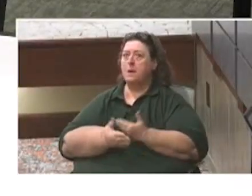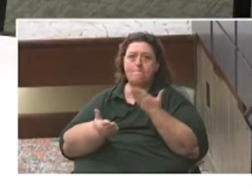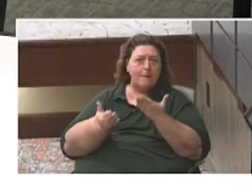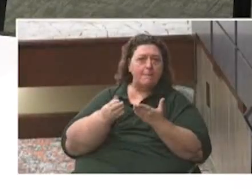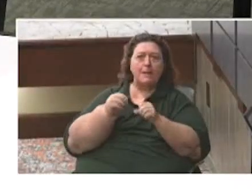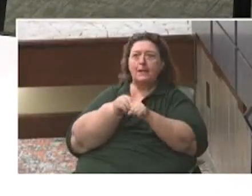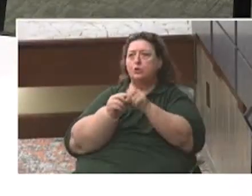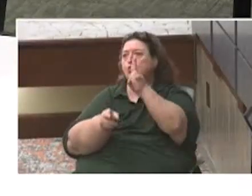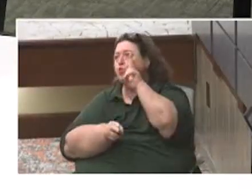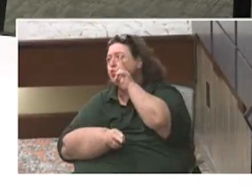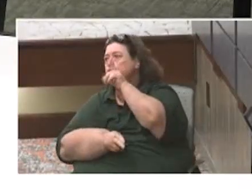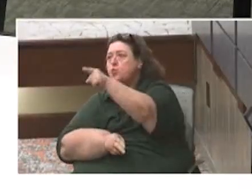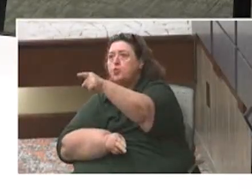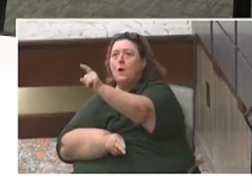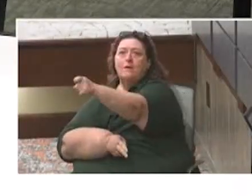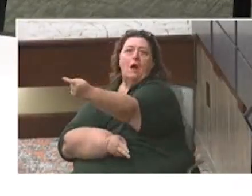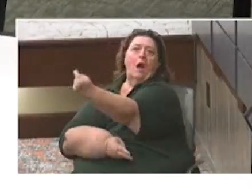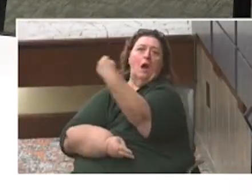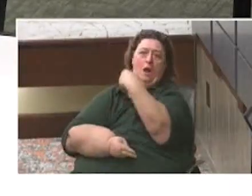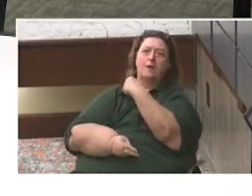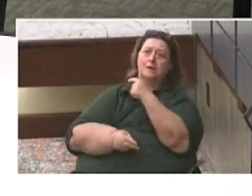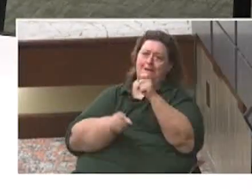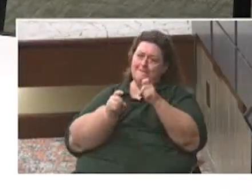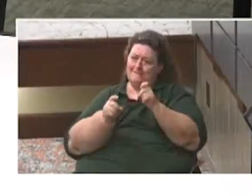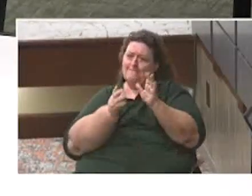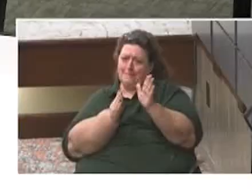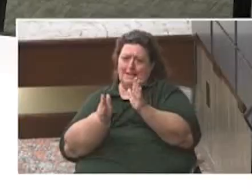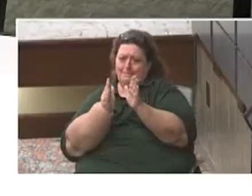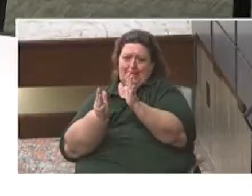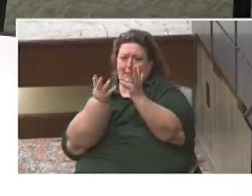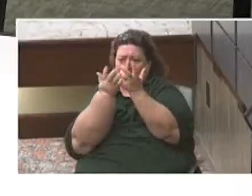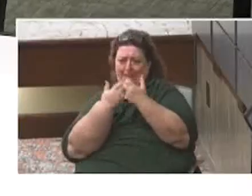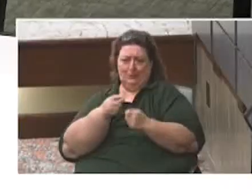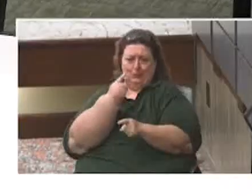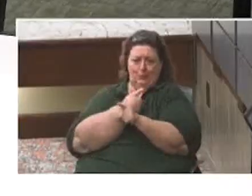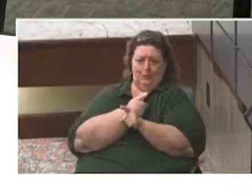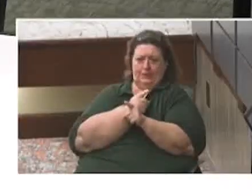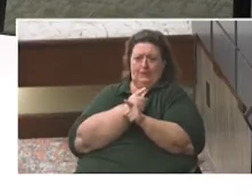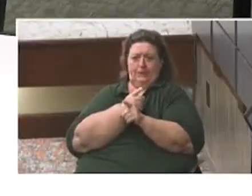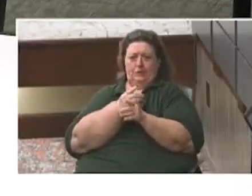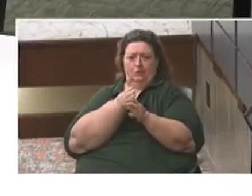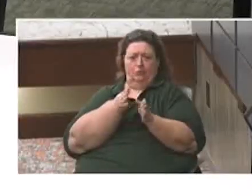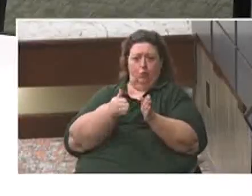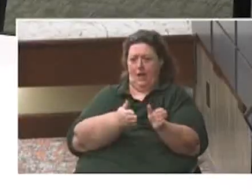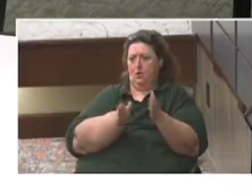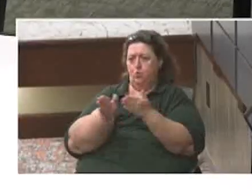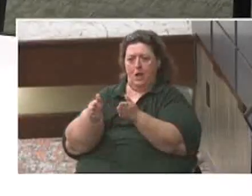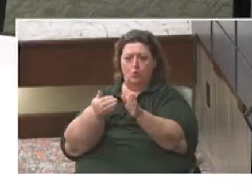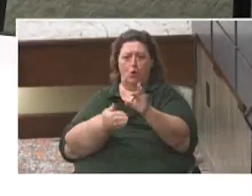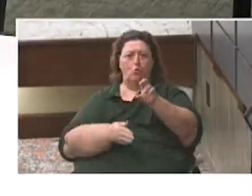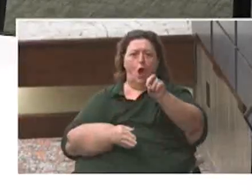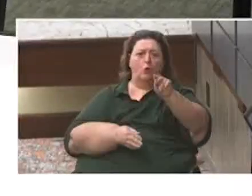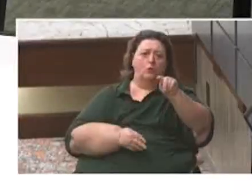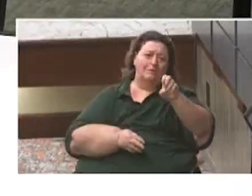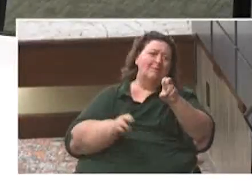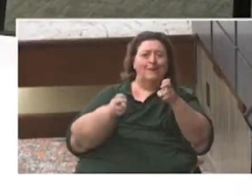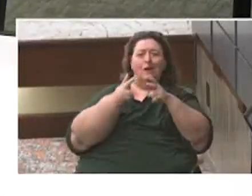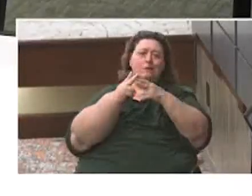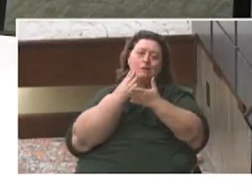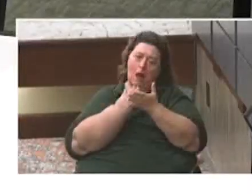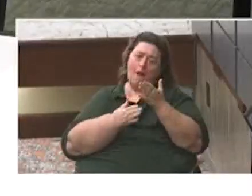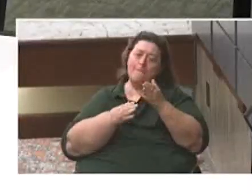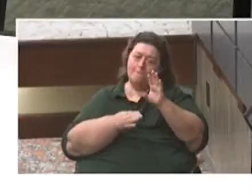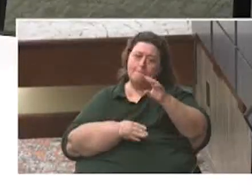in Houston. It's very strategic of trying to get a good routing there, but there are some blackouts, and it's a